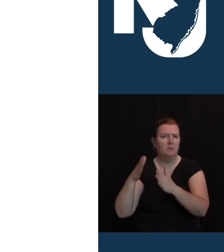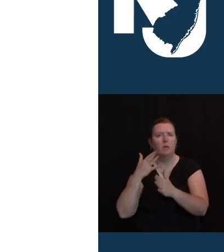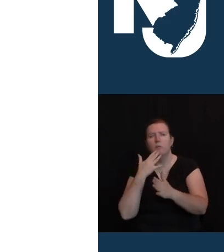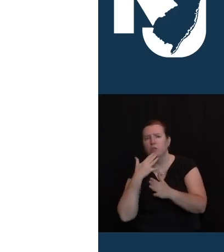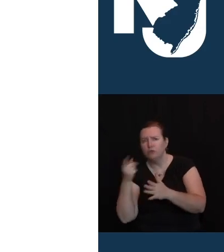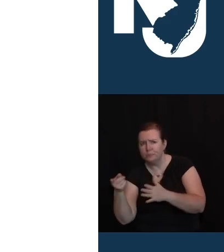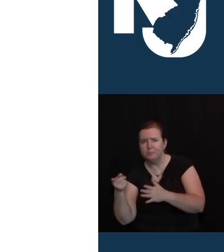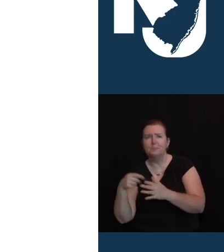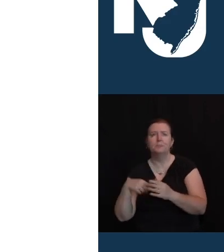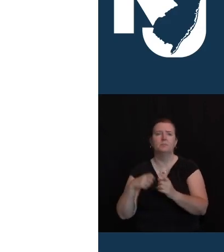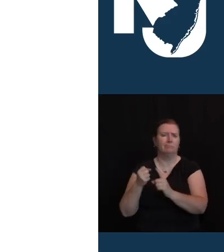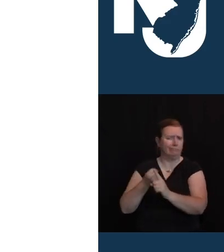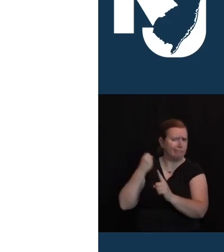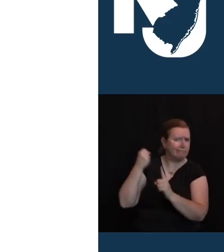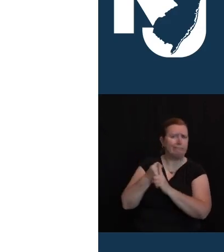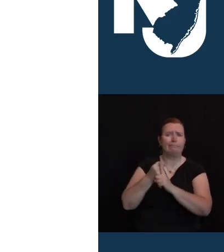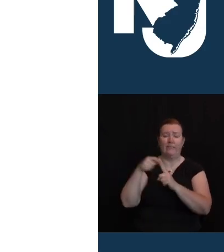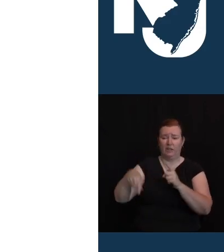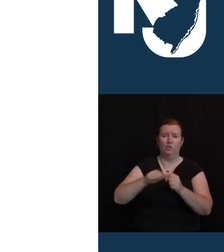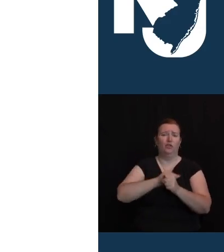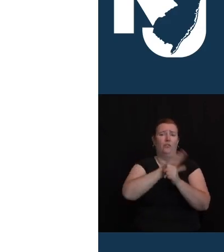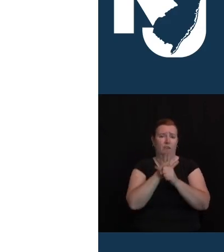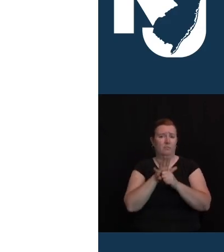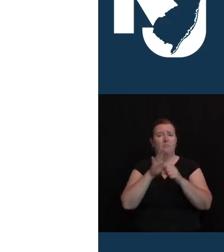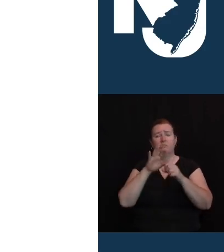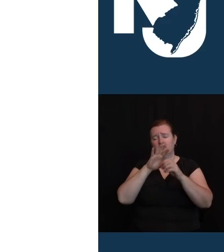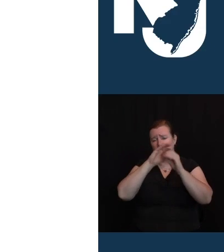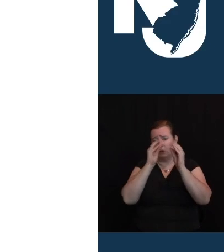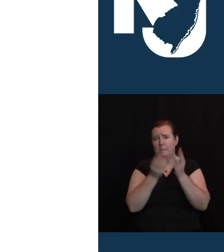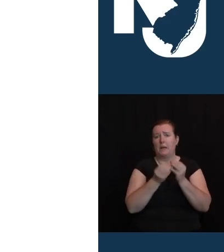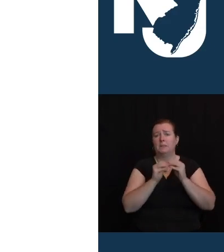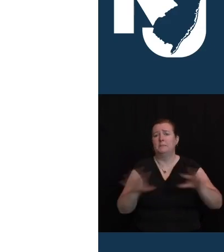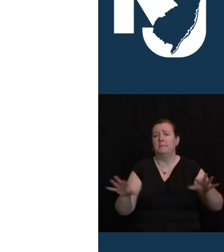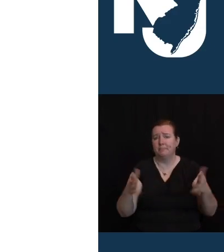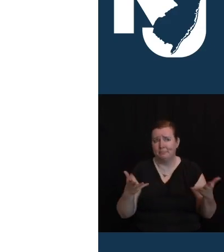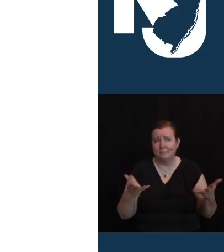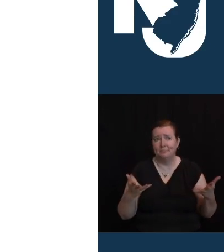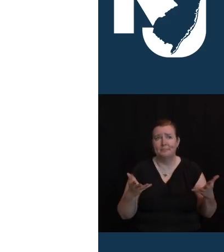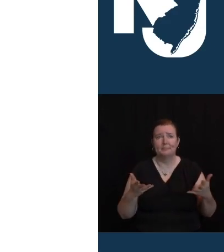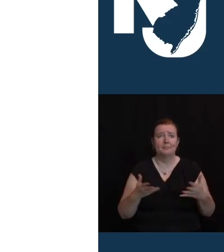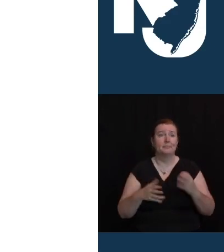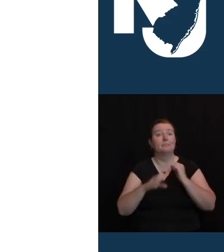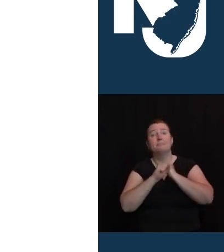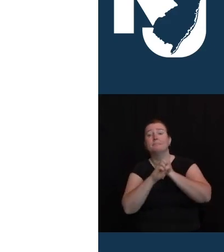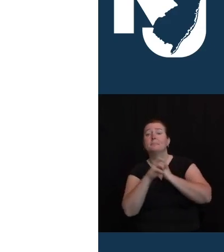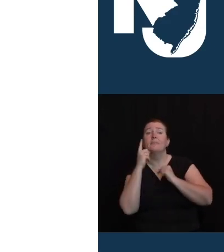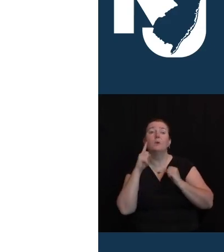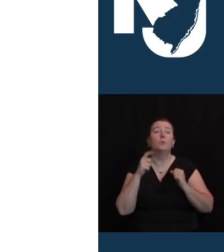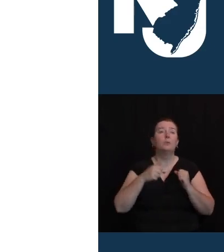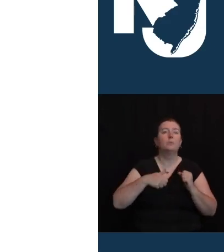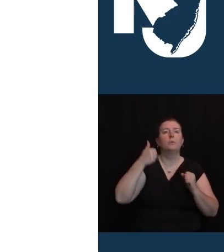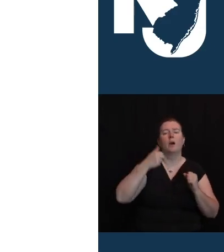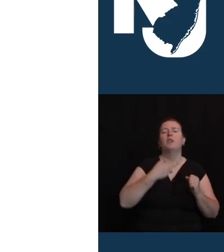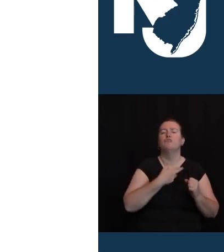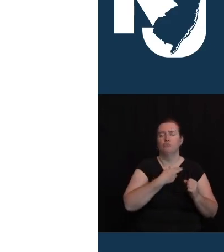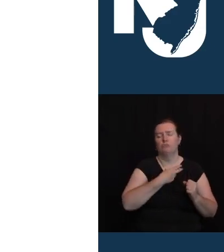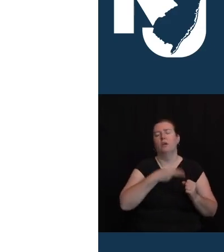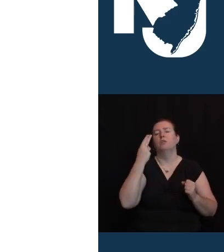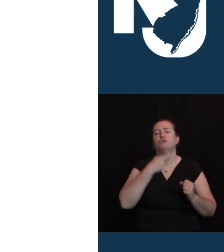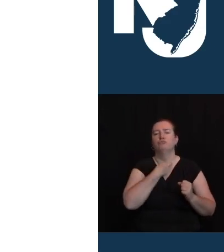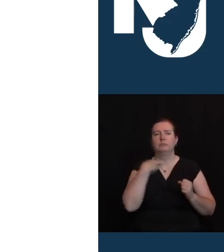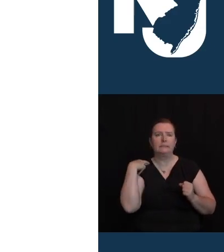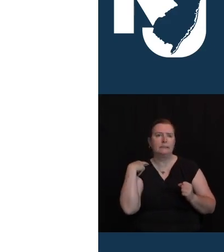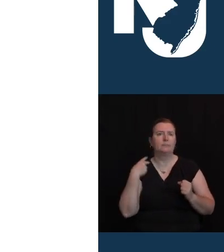the pandemic. Advertising is targeted to reach populations most at risk, which include